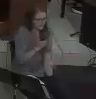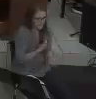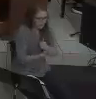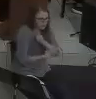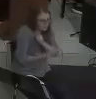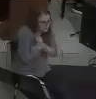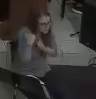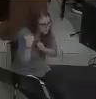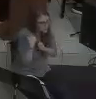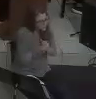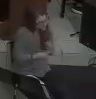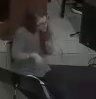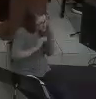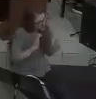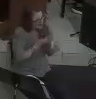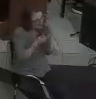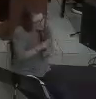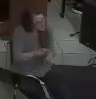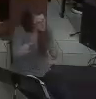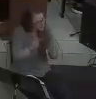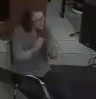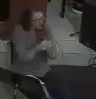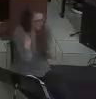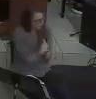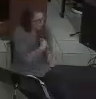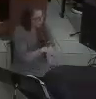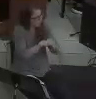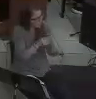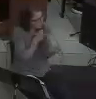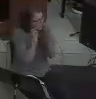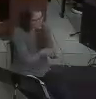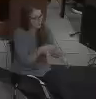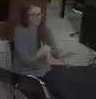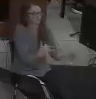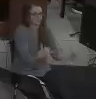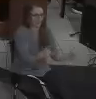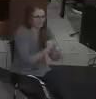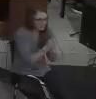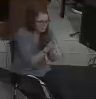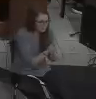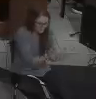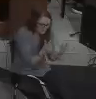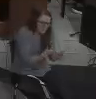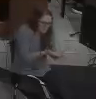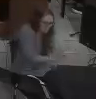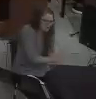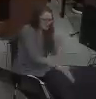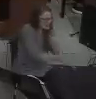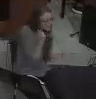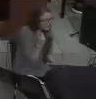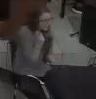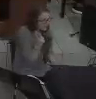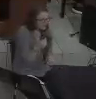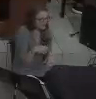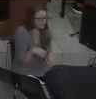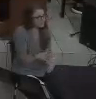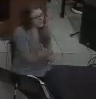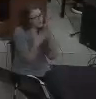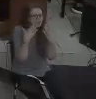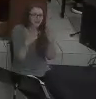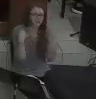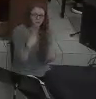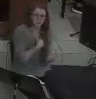They are our models for how we're called to respond in this day when so many rights are being taken away. I'm thankful that we